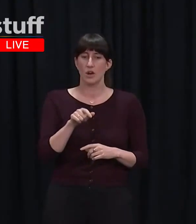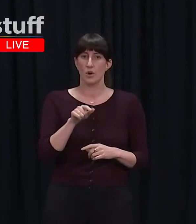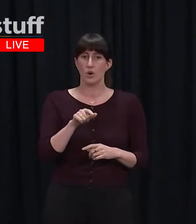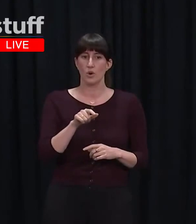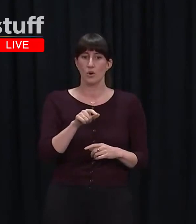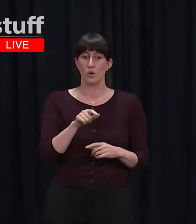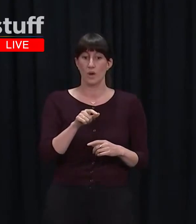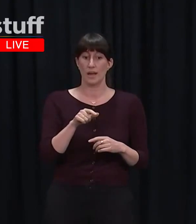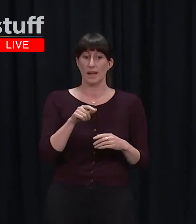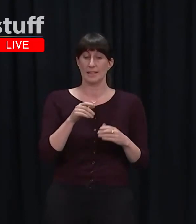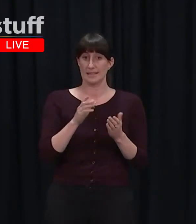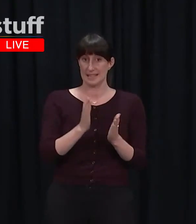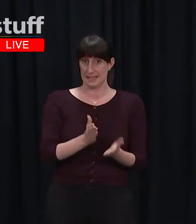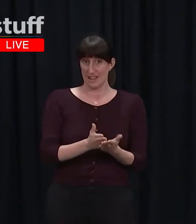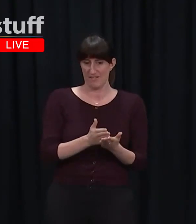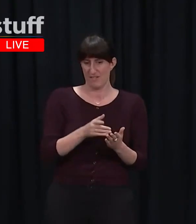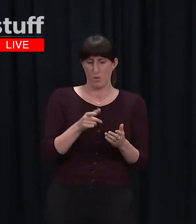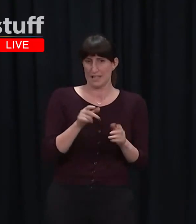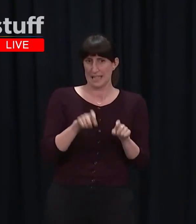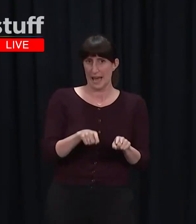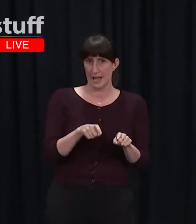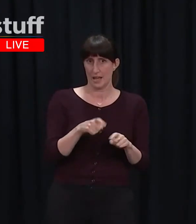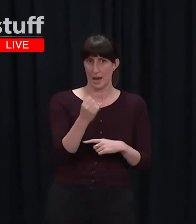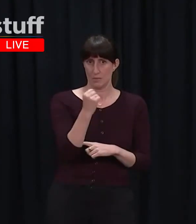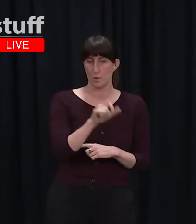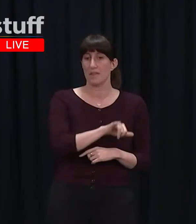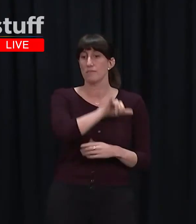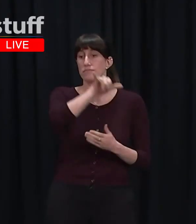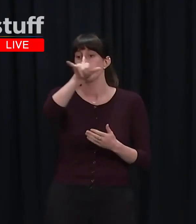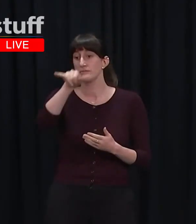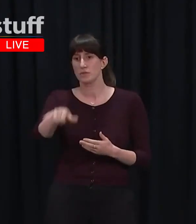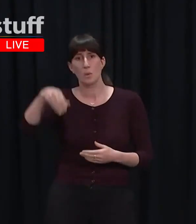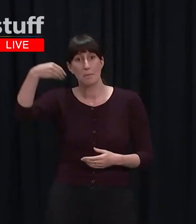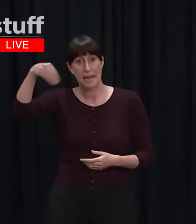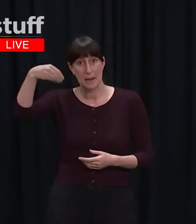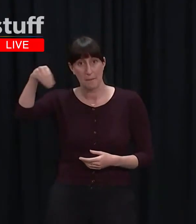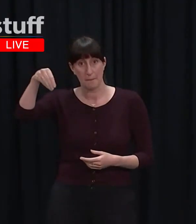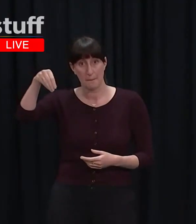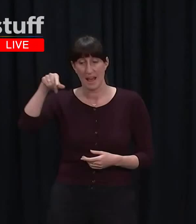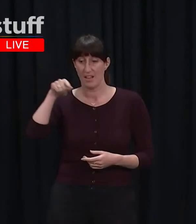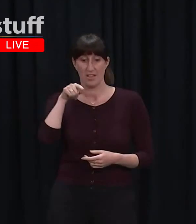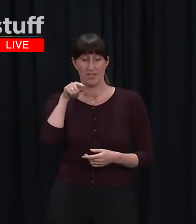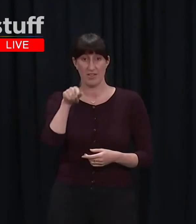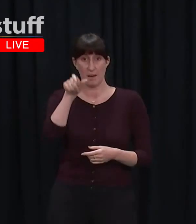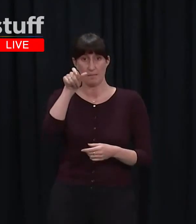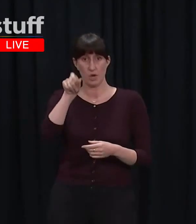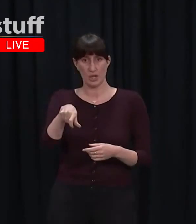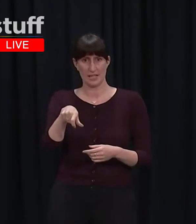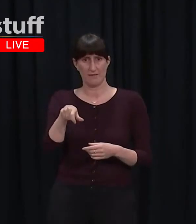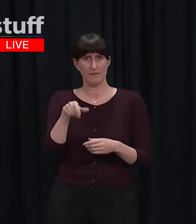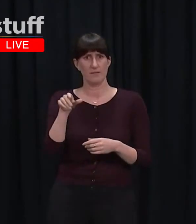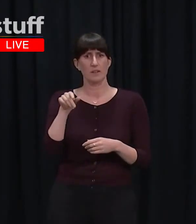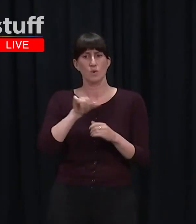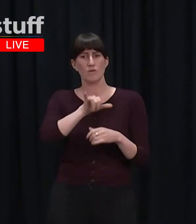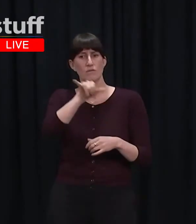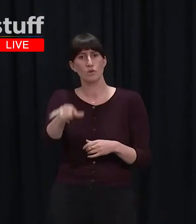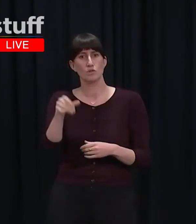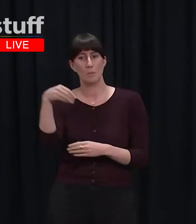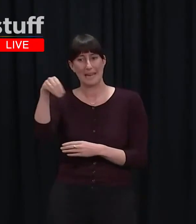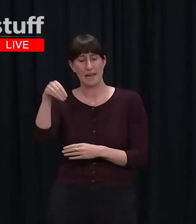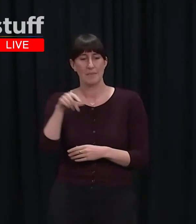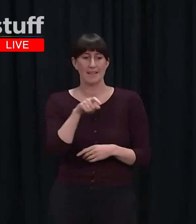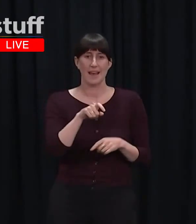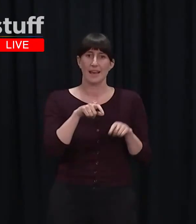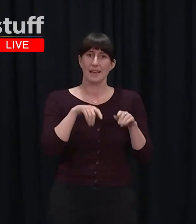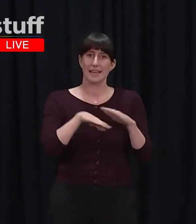Waikato. The 2 household contacts in Tokoroa have returned negative tests, and there are 2 other close contacts who are isolating and